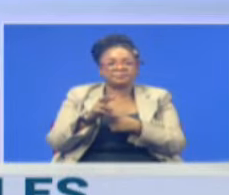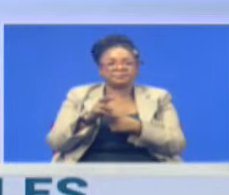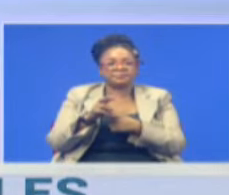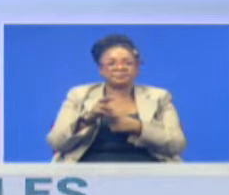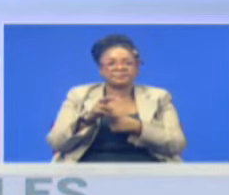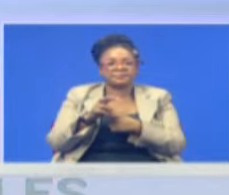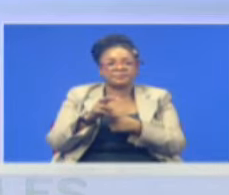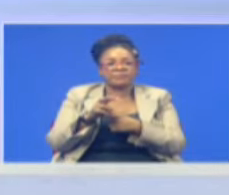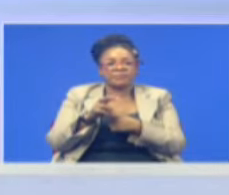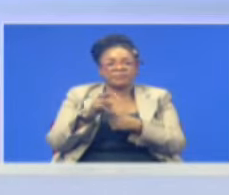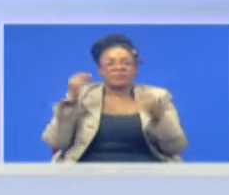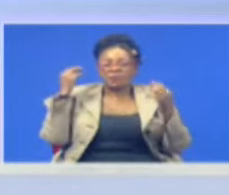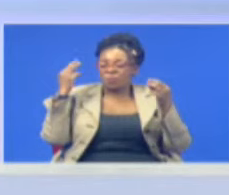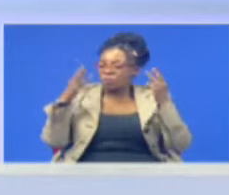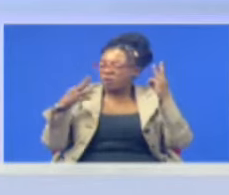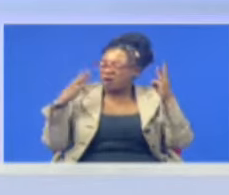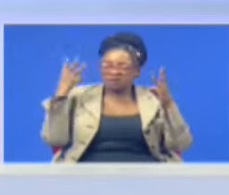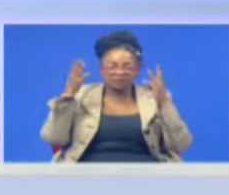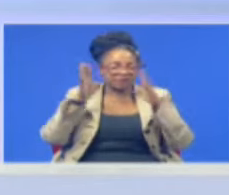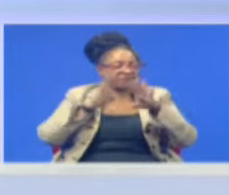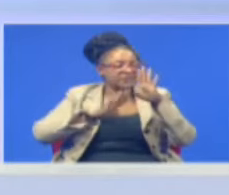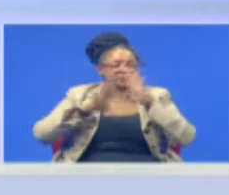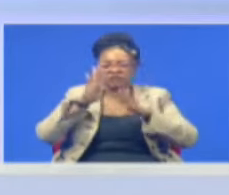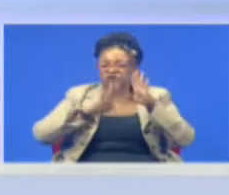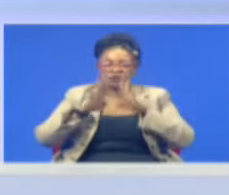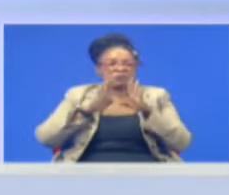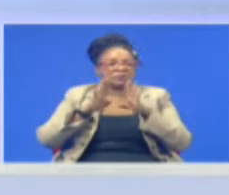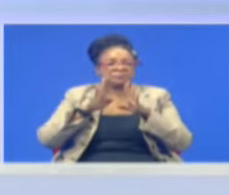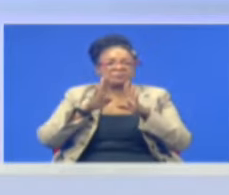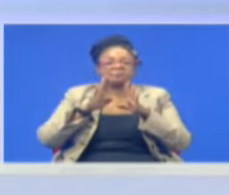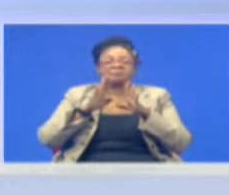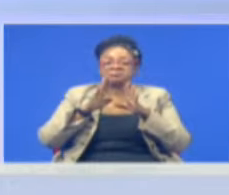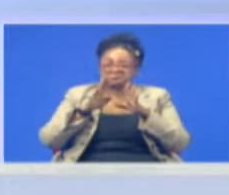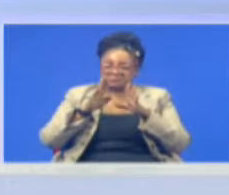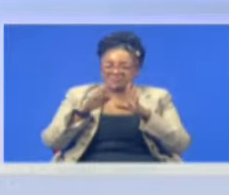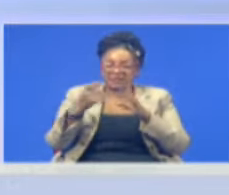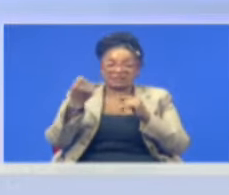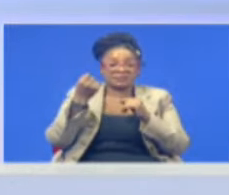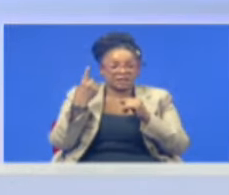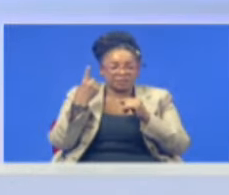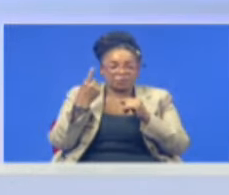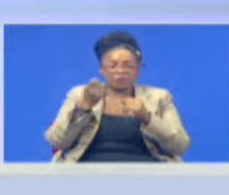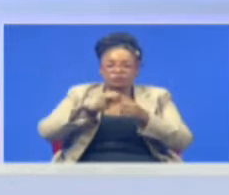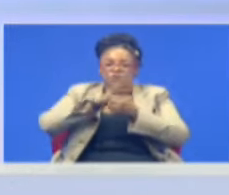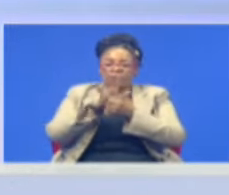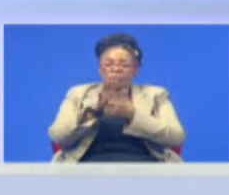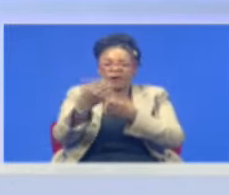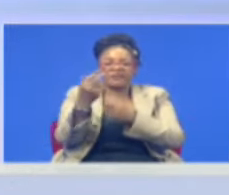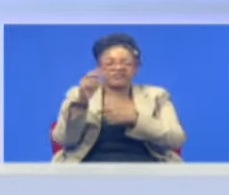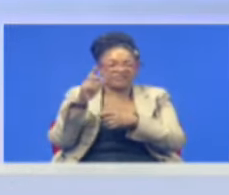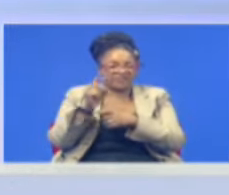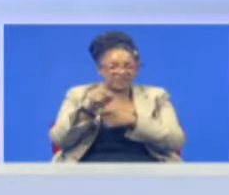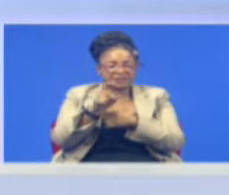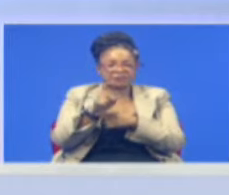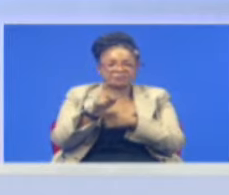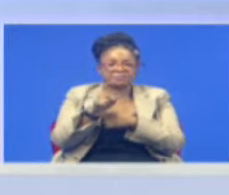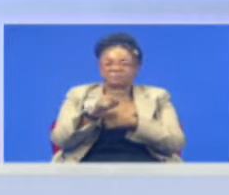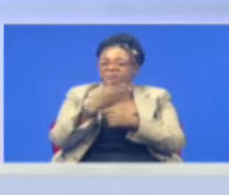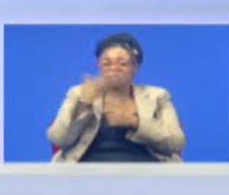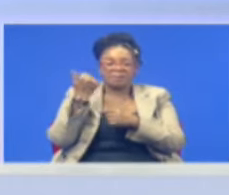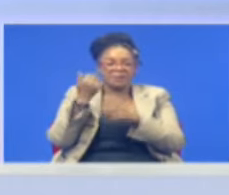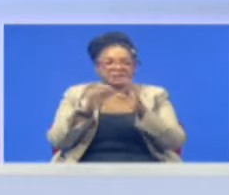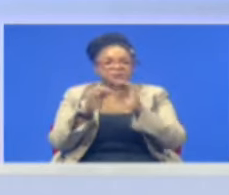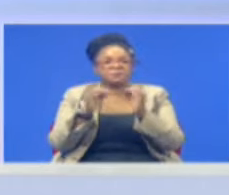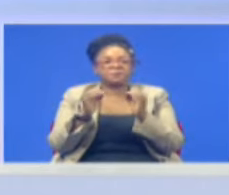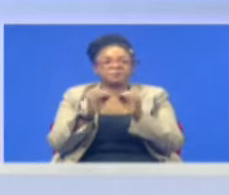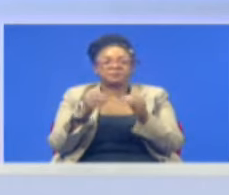Worries and frustrations. Completely understandable. The coronavirus situation in the country is not getting any better. Let's